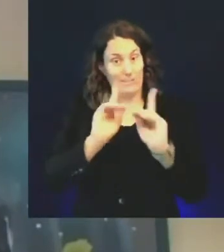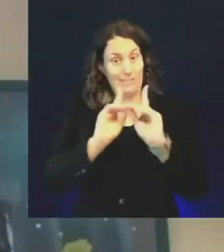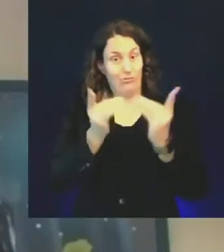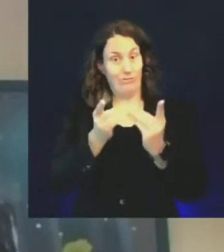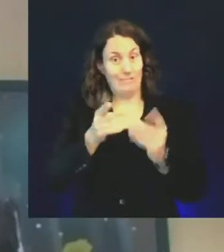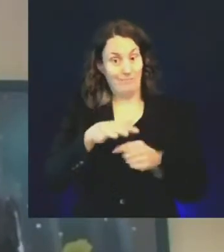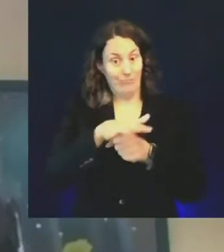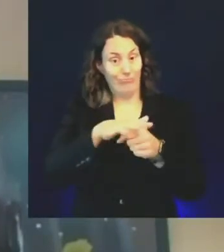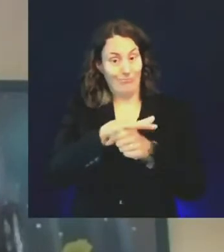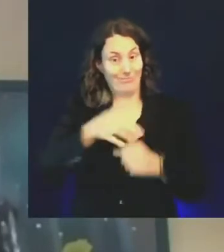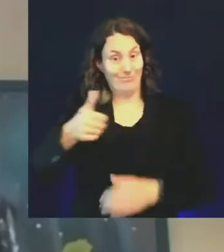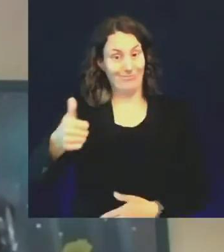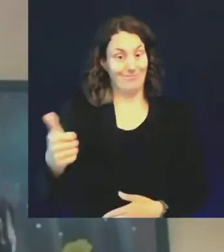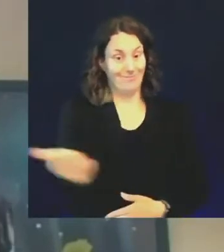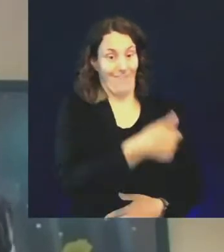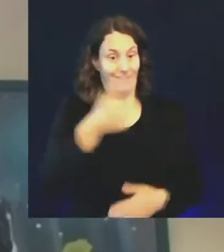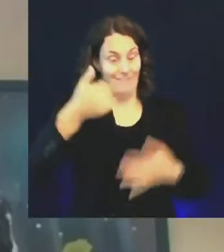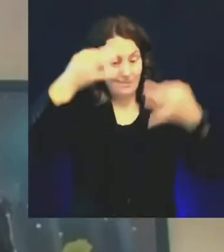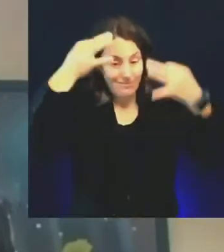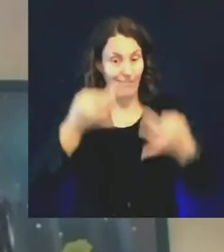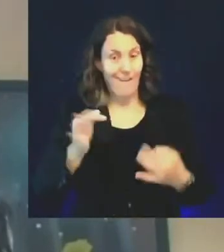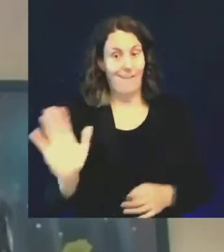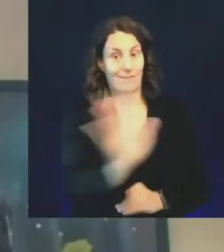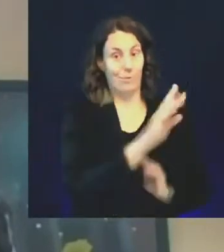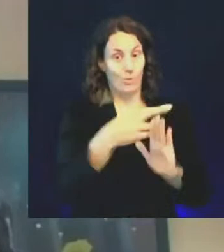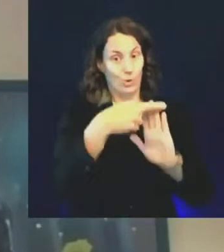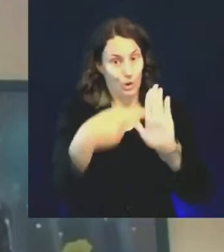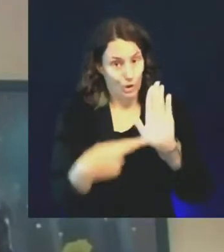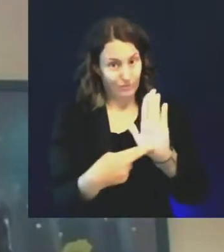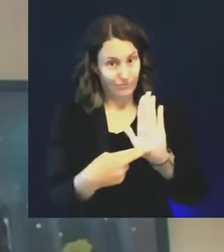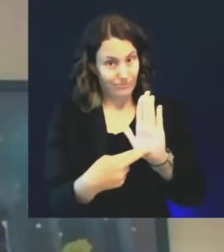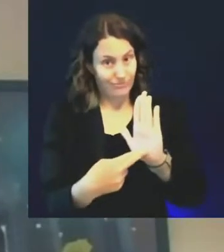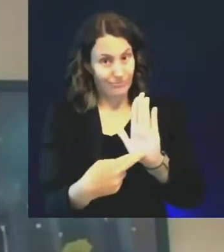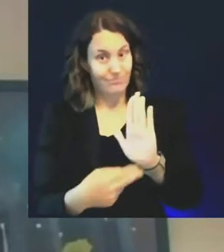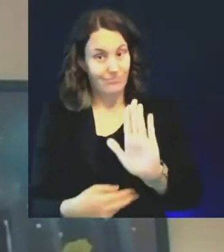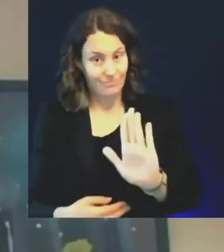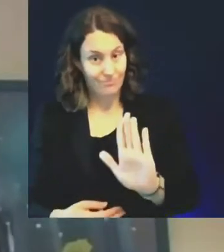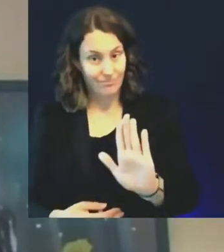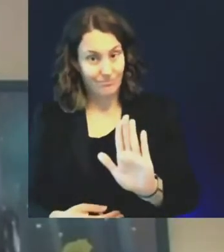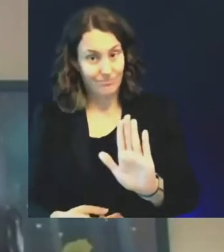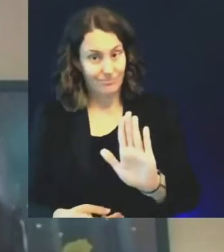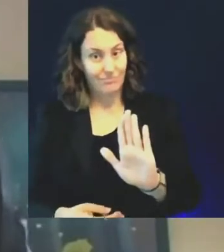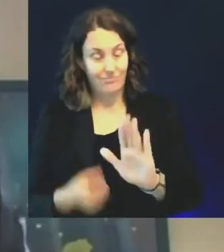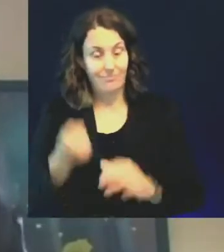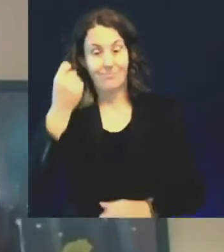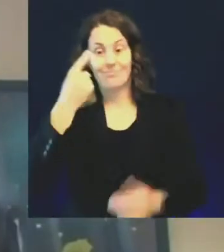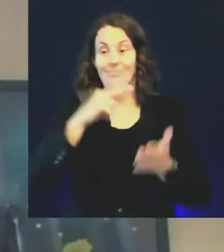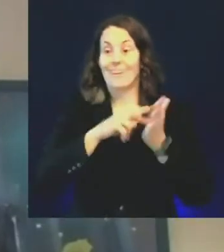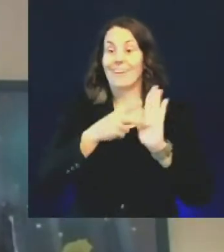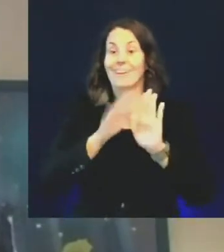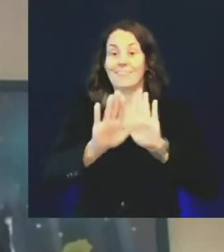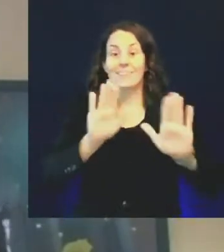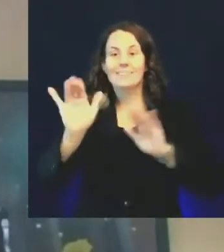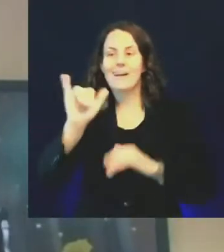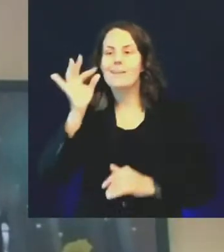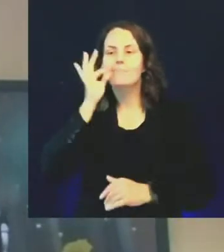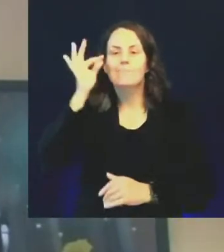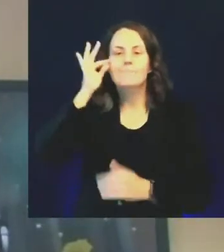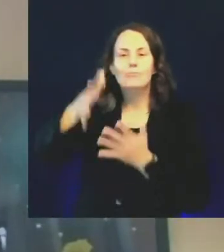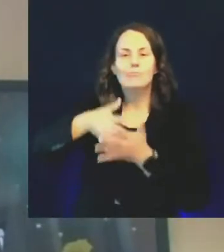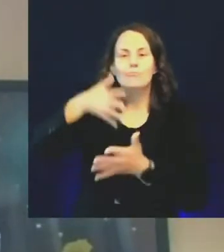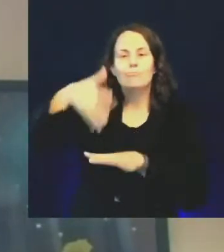and customize national and state guidance for their school districts. What I'd like to say about that guidance is